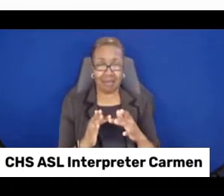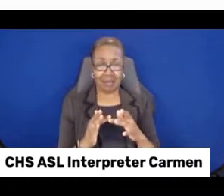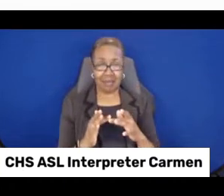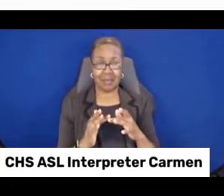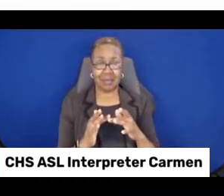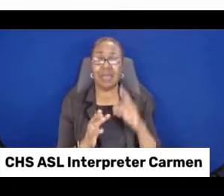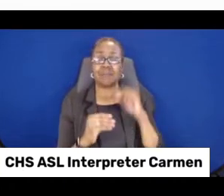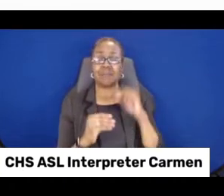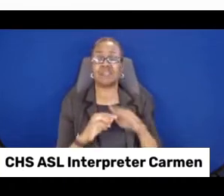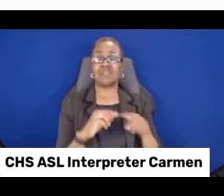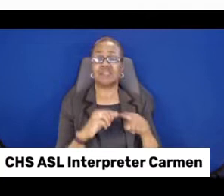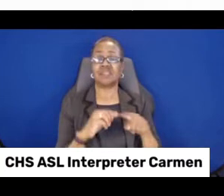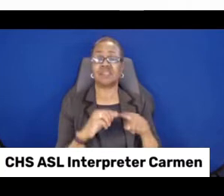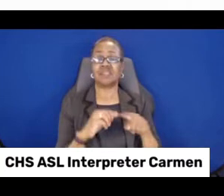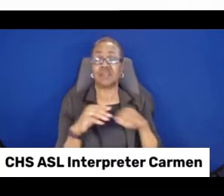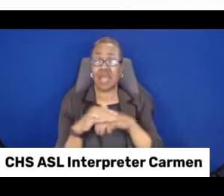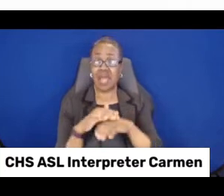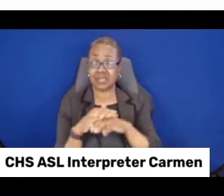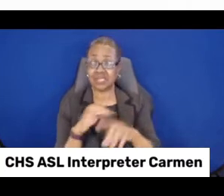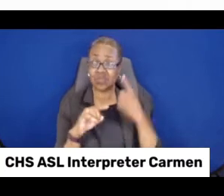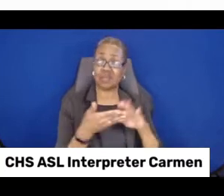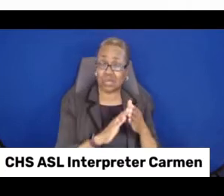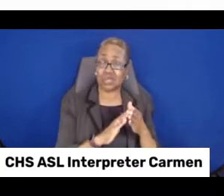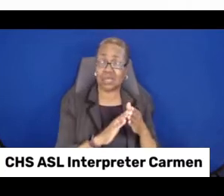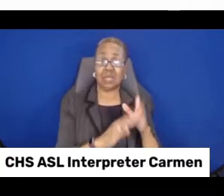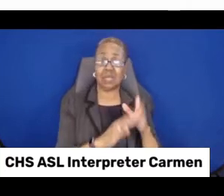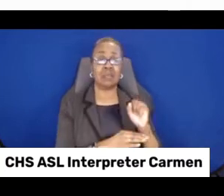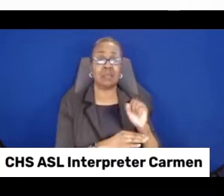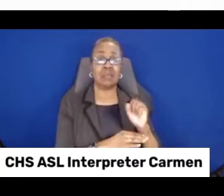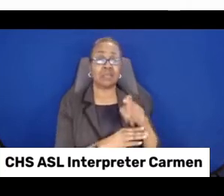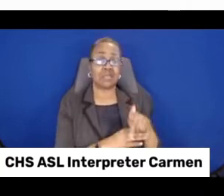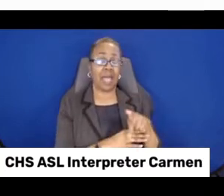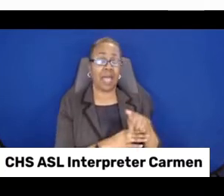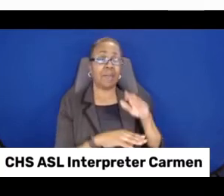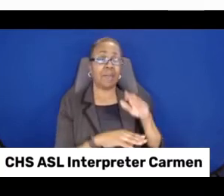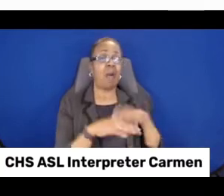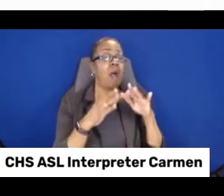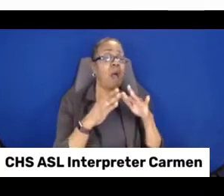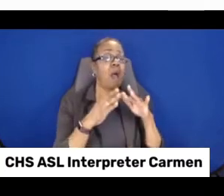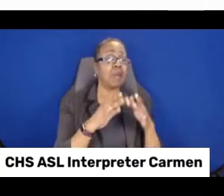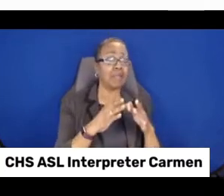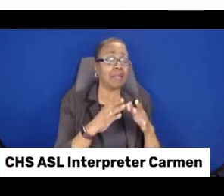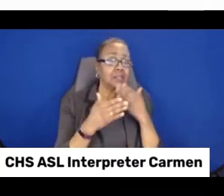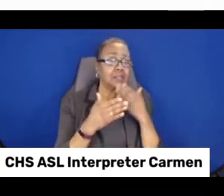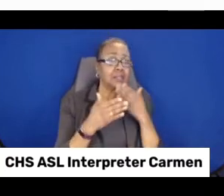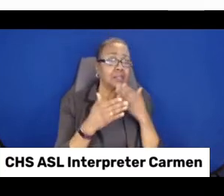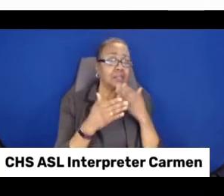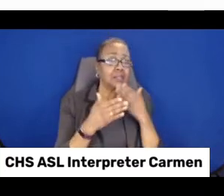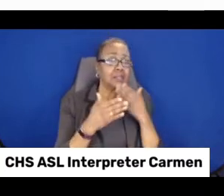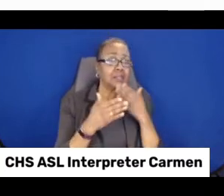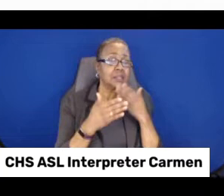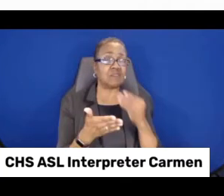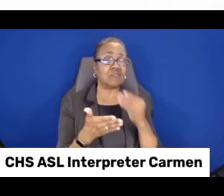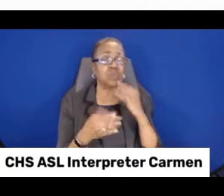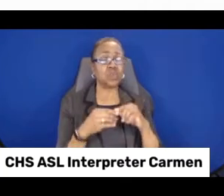communities, SNAP Online is a great way to bring food to communities and use your SNAP dollars to do that.